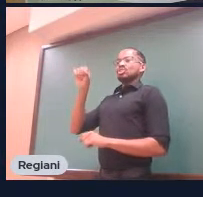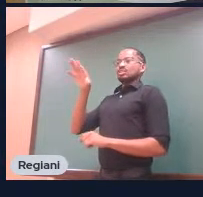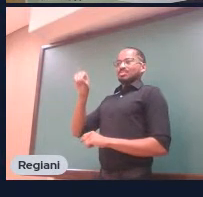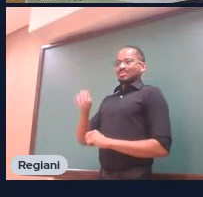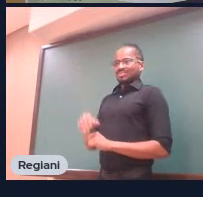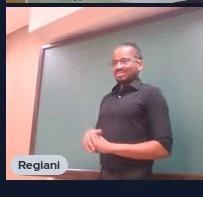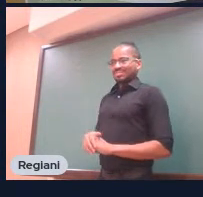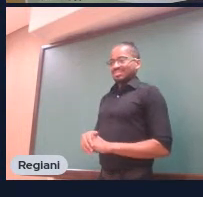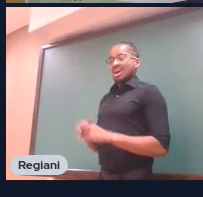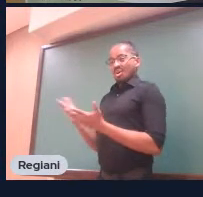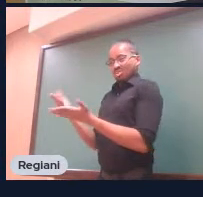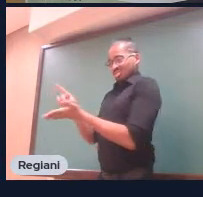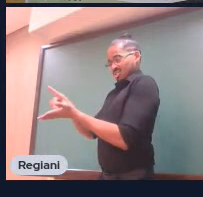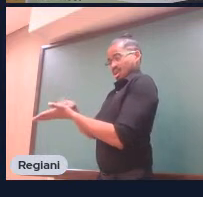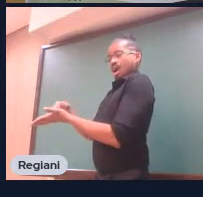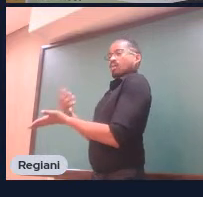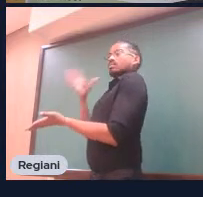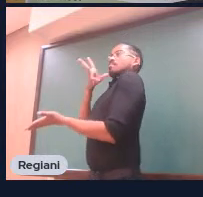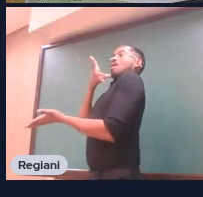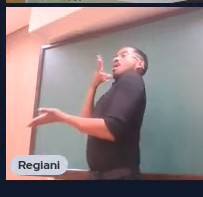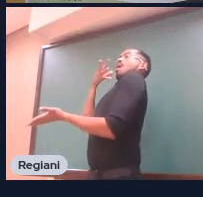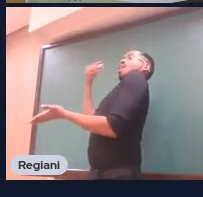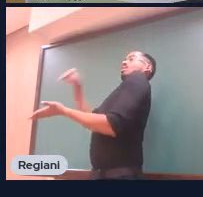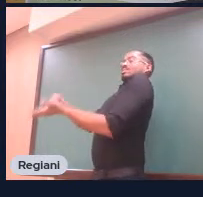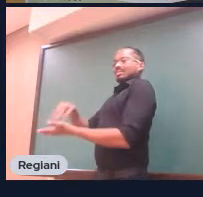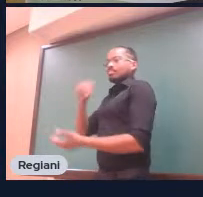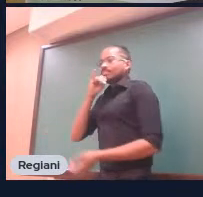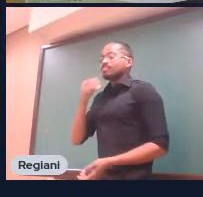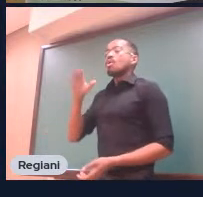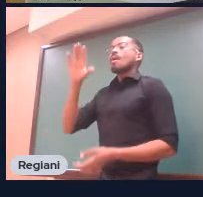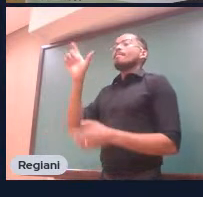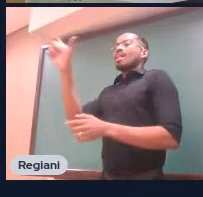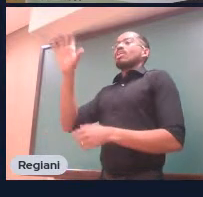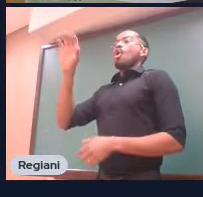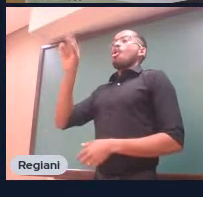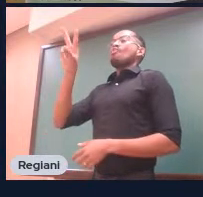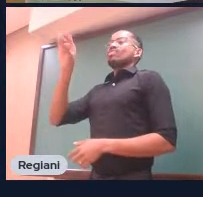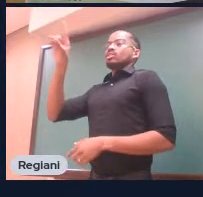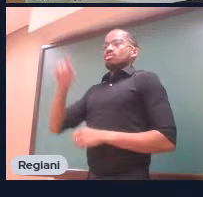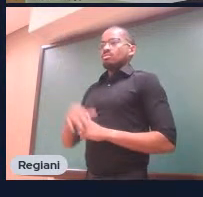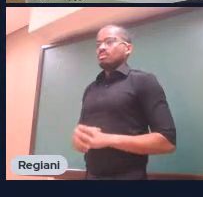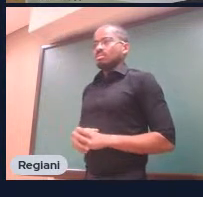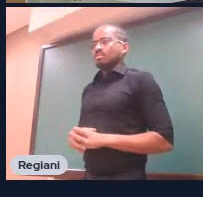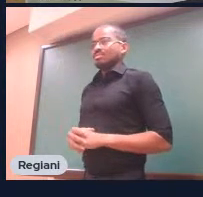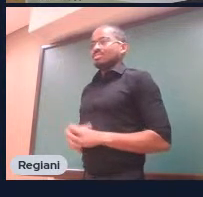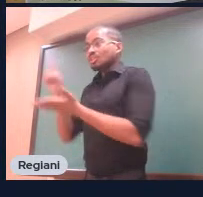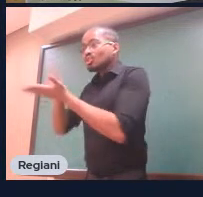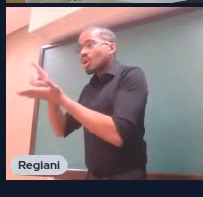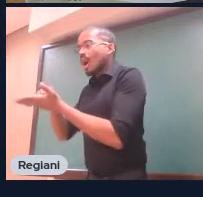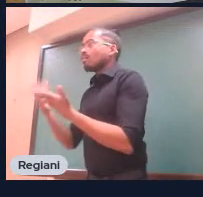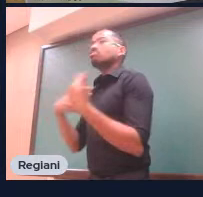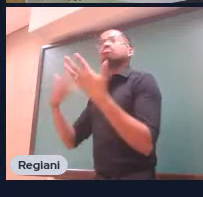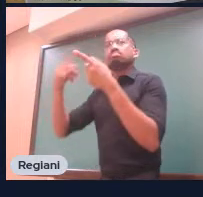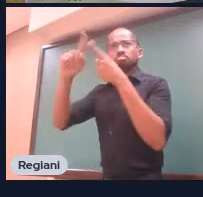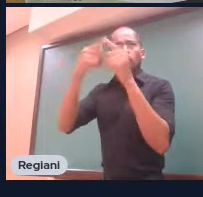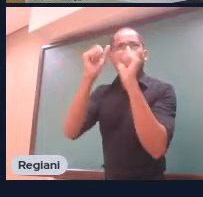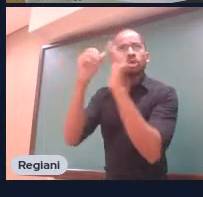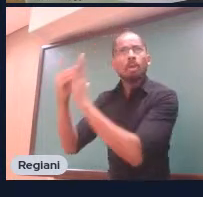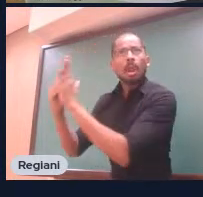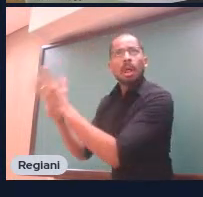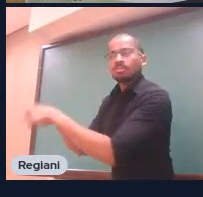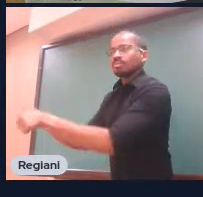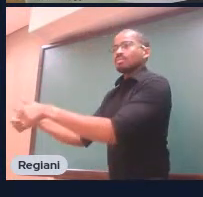So if someone talks about Covefe one day, the next morning you must know what it means. Let's just go to